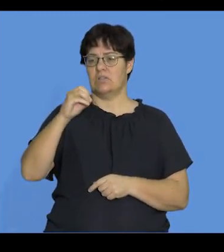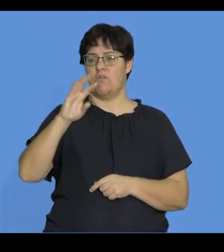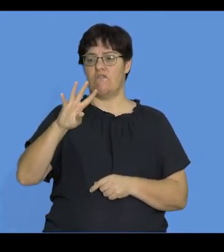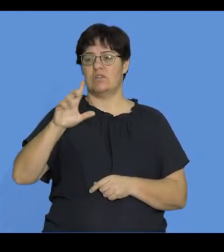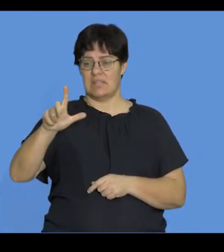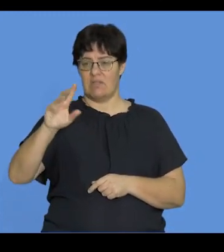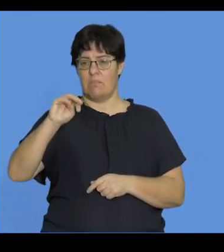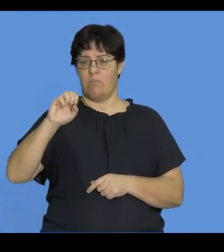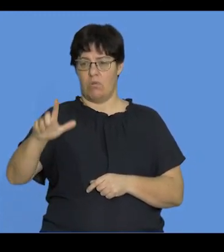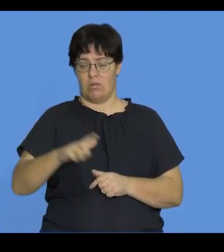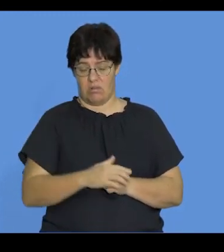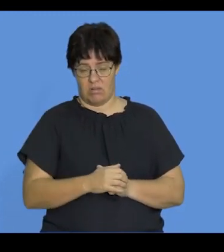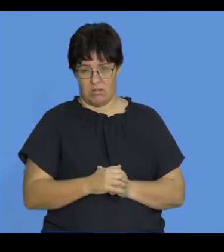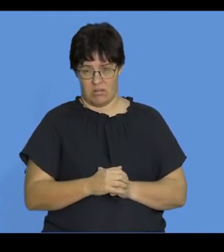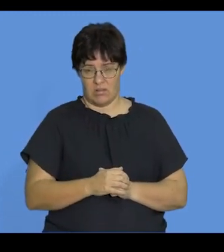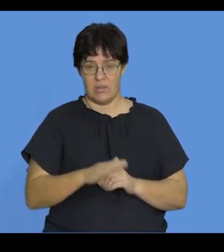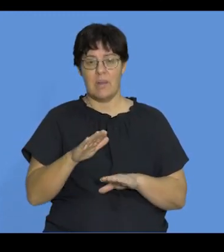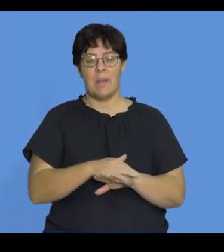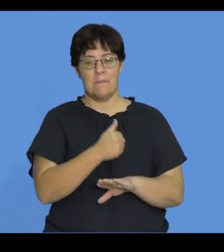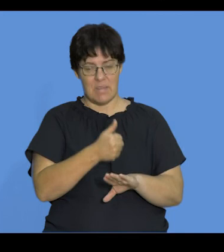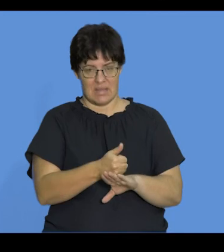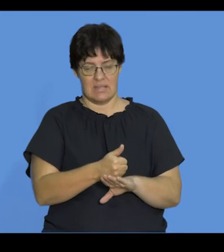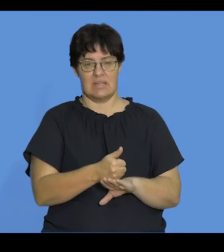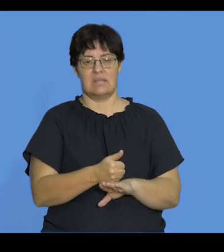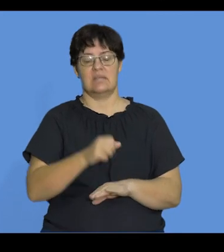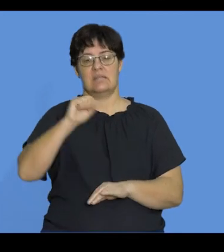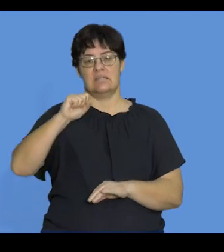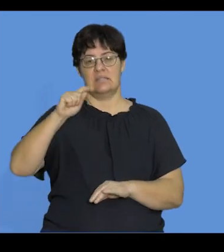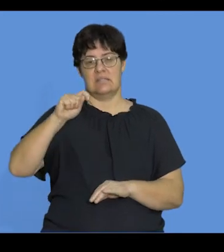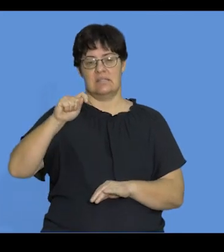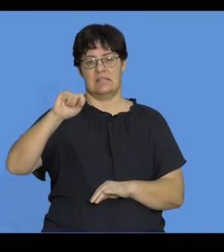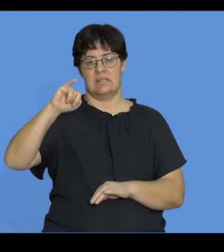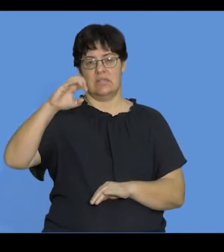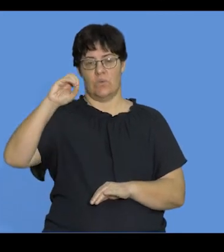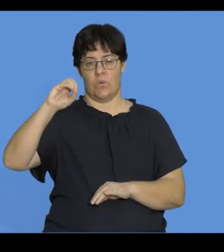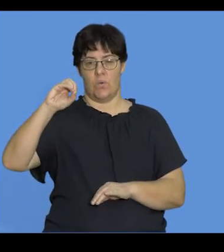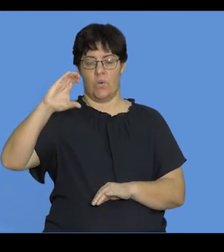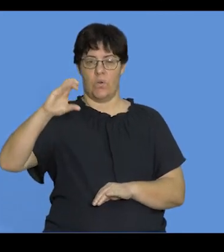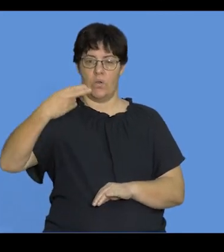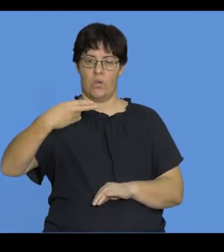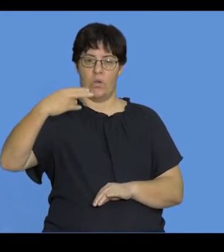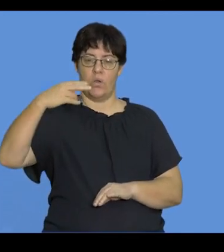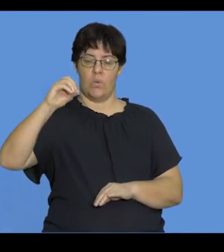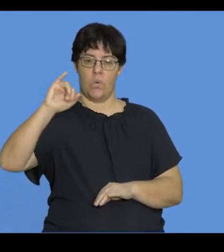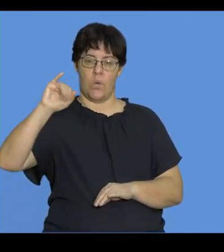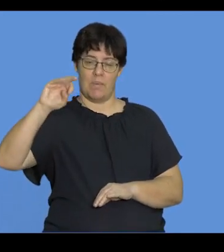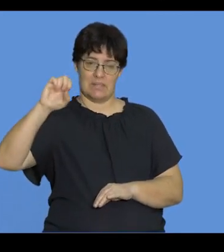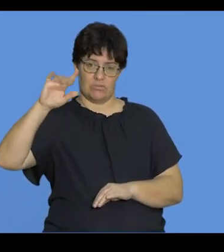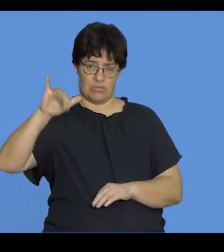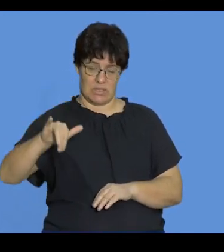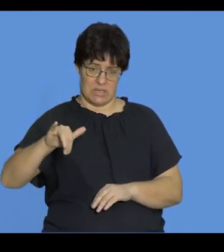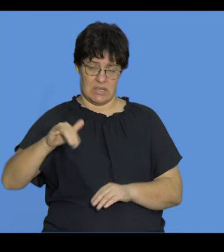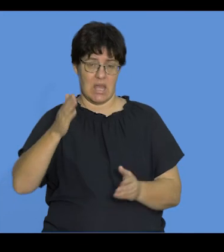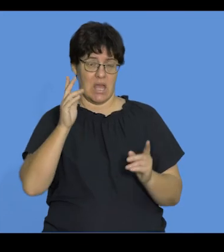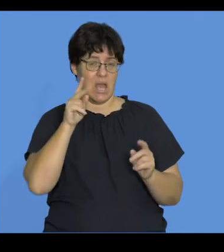0.047 mole. Okay, this is based on the stoichiometric ratio, right? Now, I would also ask ourselves that,